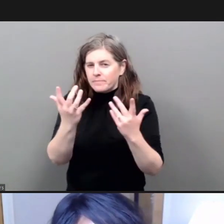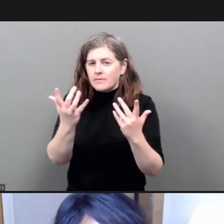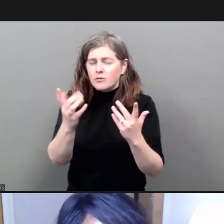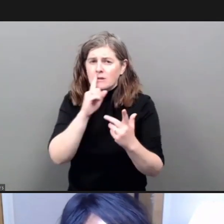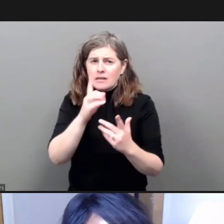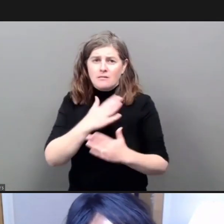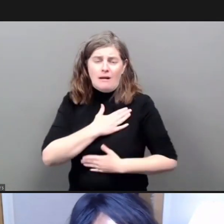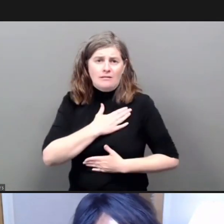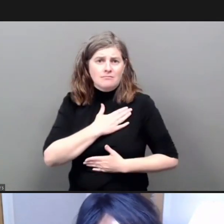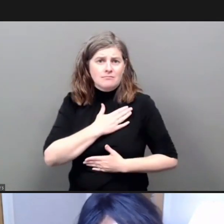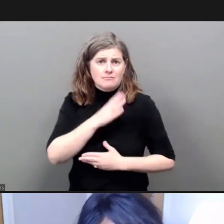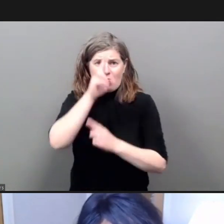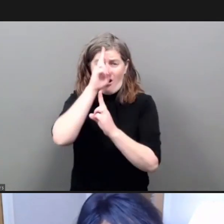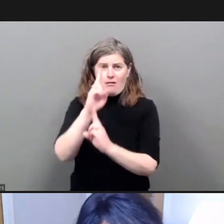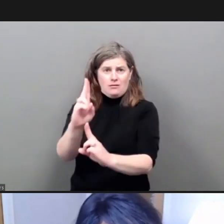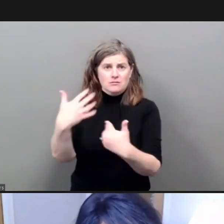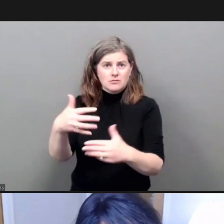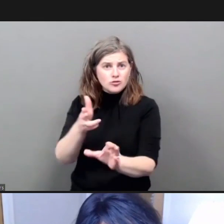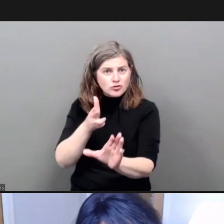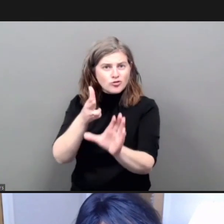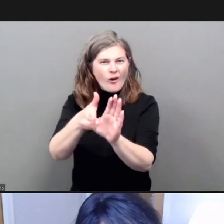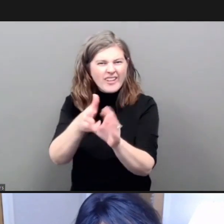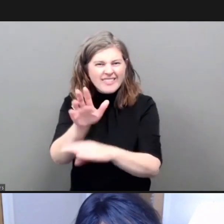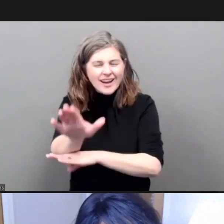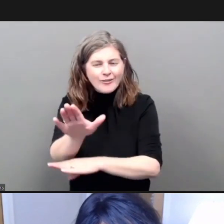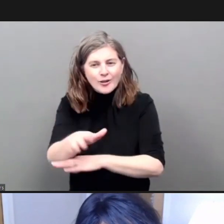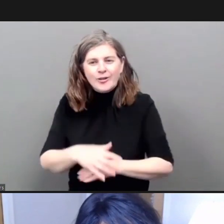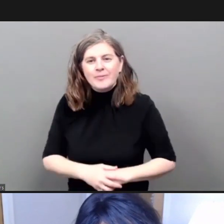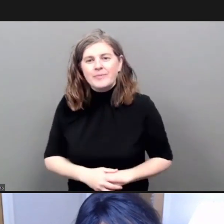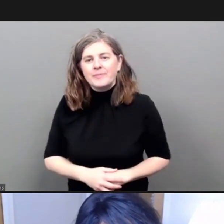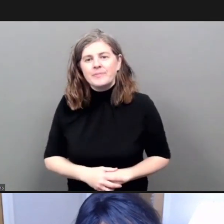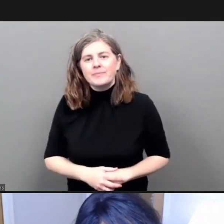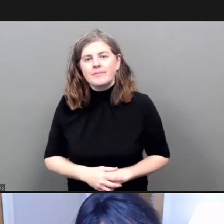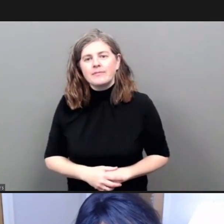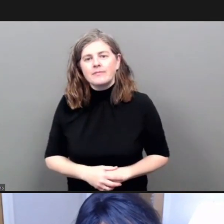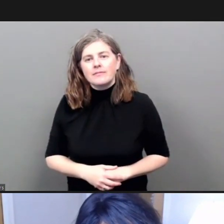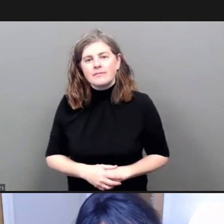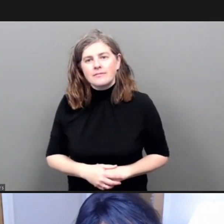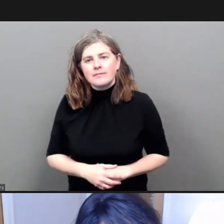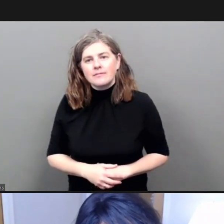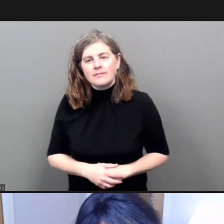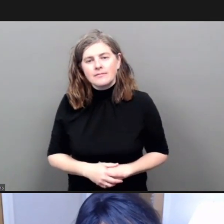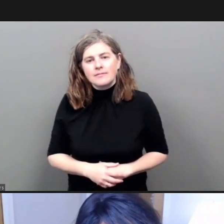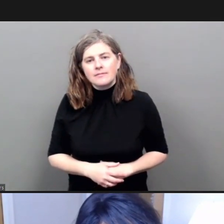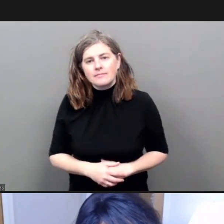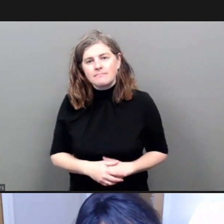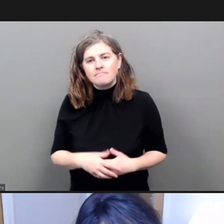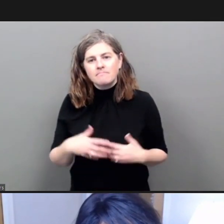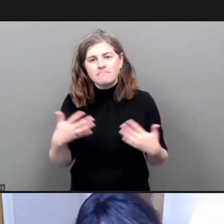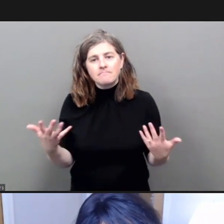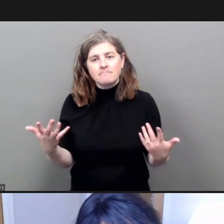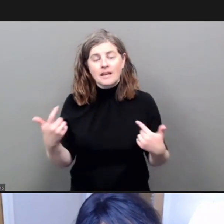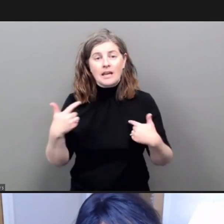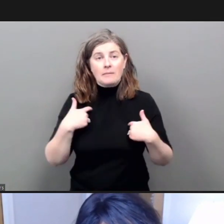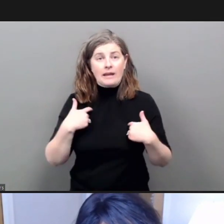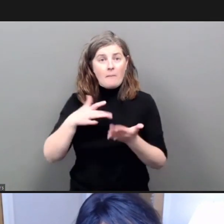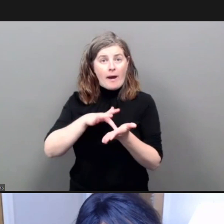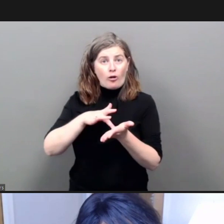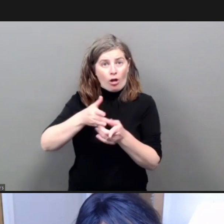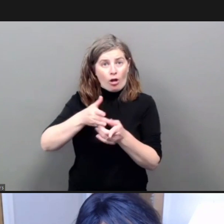my pleasure to join you this afternoon. And as a medical